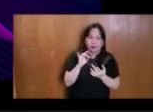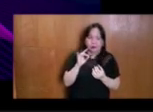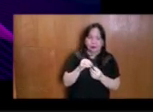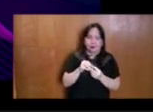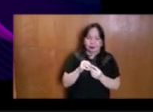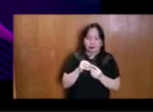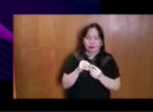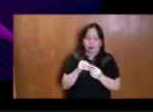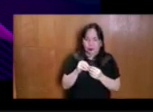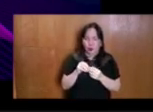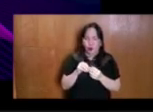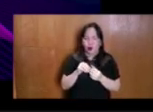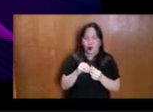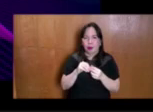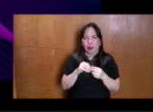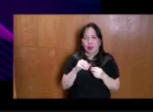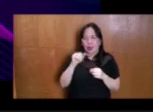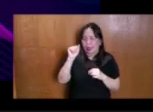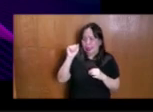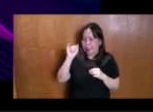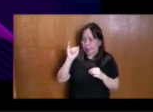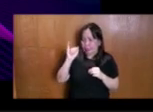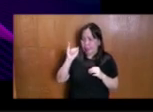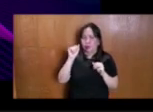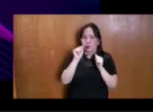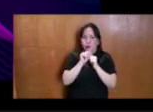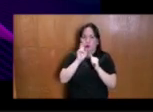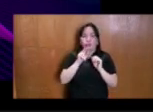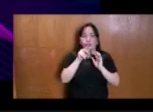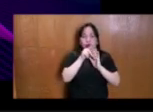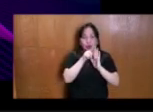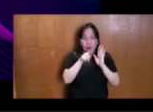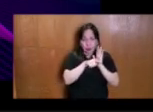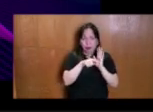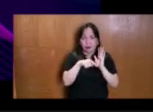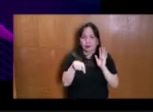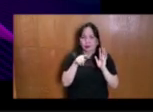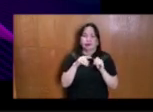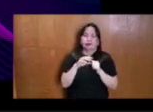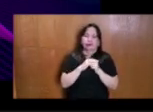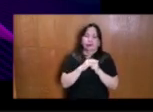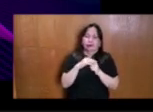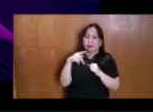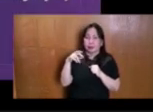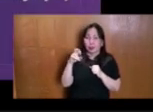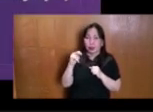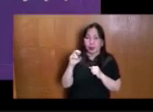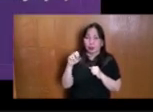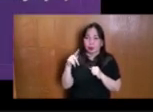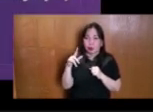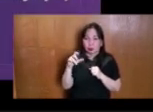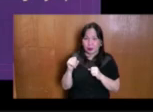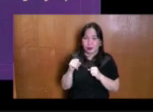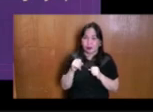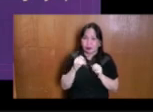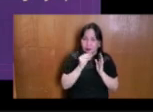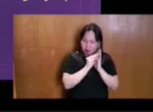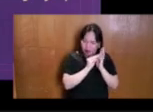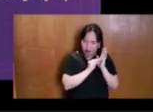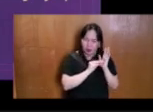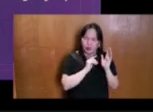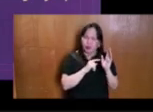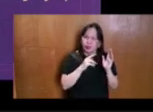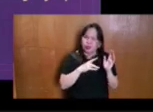word principled AI as a shortcut for the set of principles that we just talked about. So, I urge you to take a look at